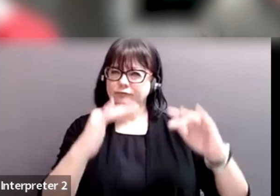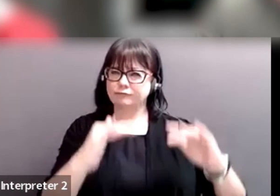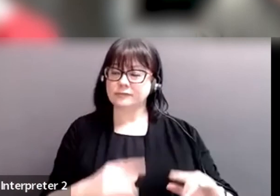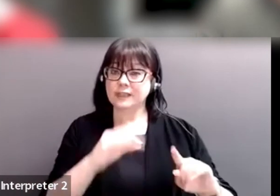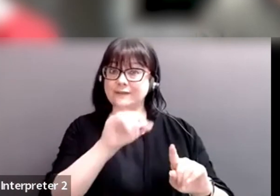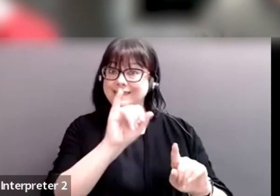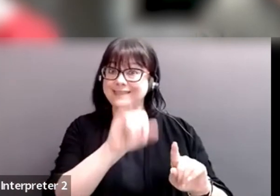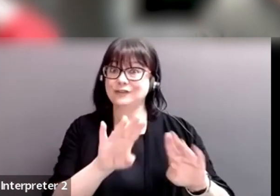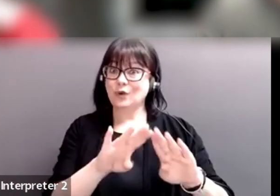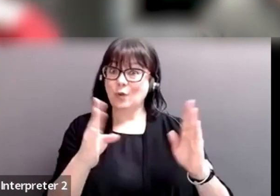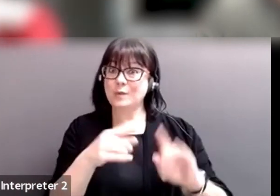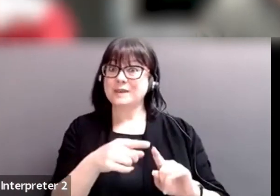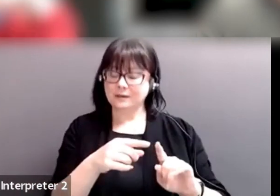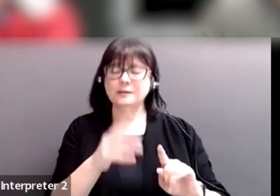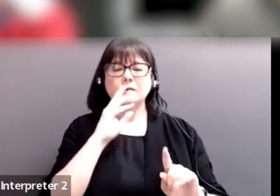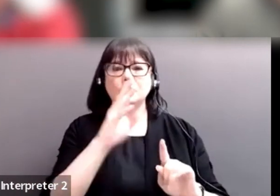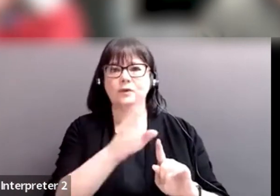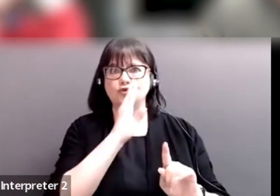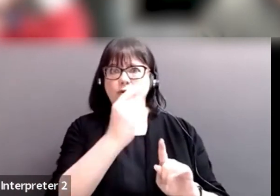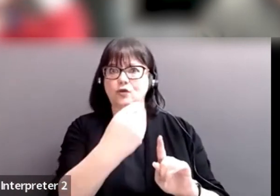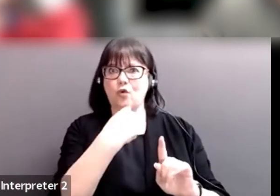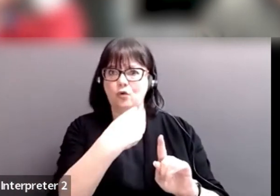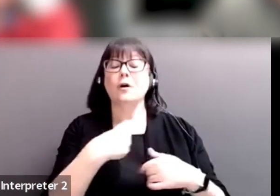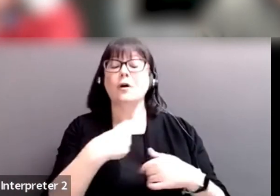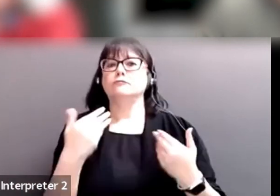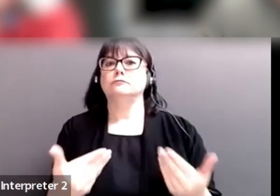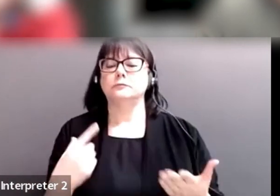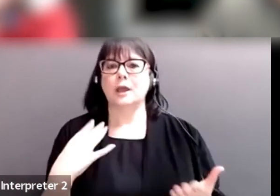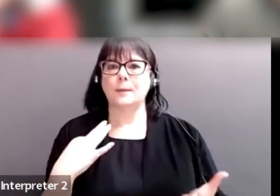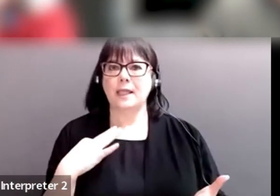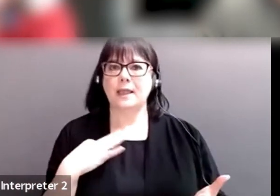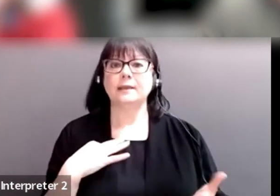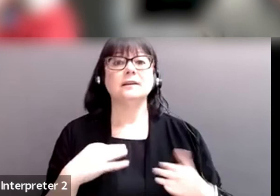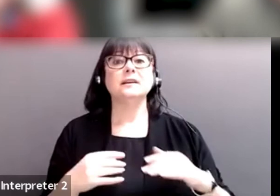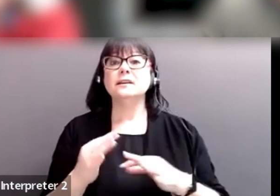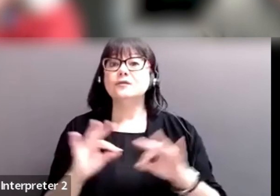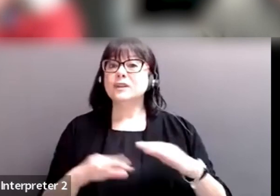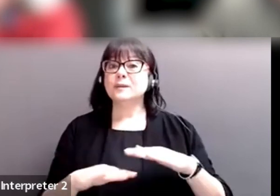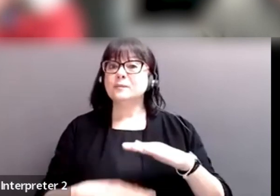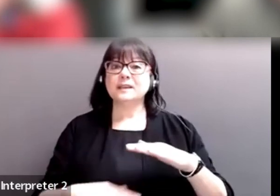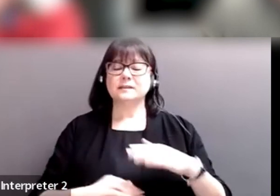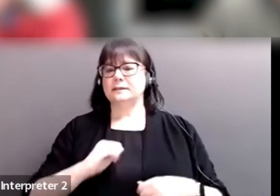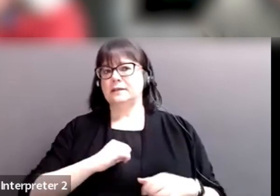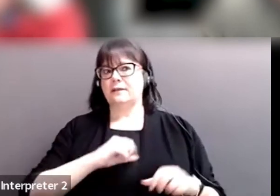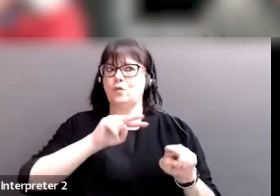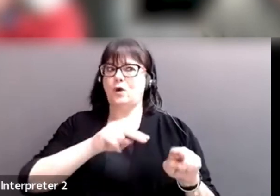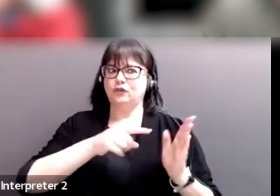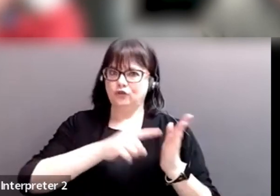will get notified directly so that you can go in and apply. But if you're just on the basic version, you would have to keep track of that yourself.